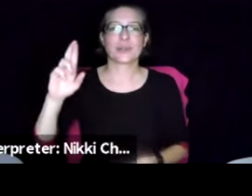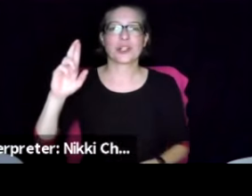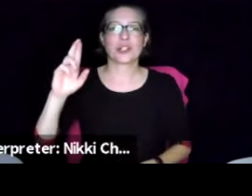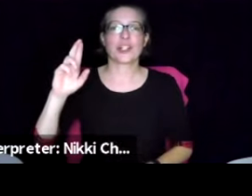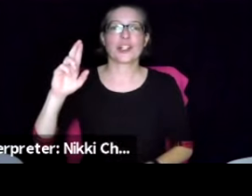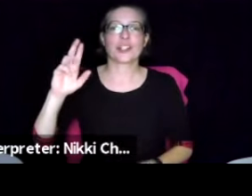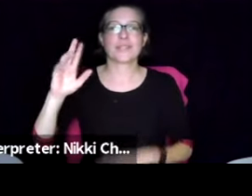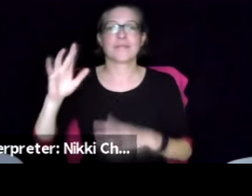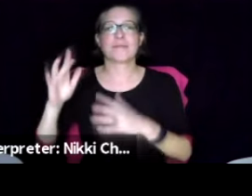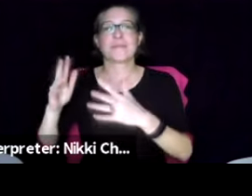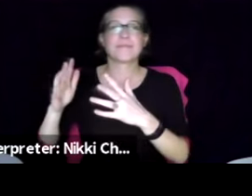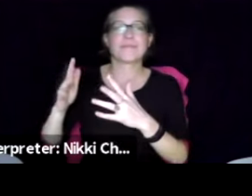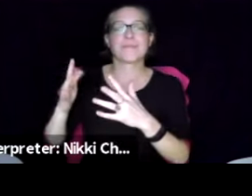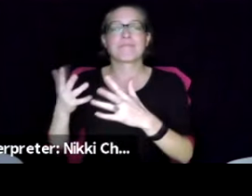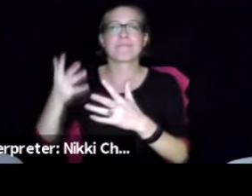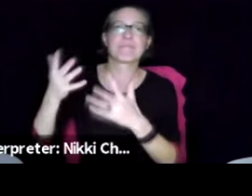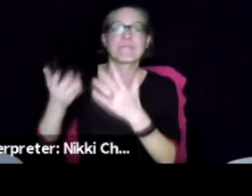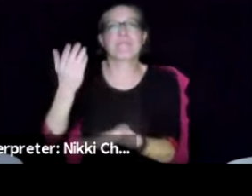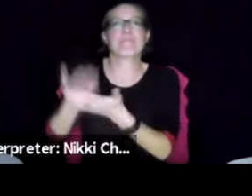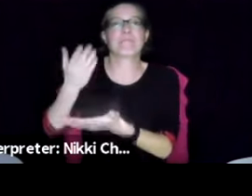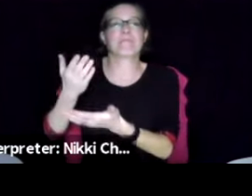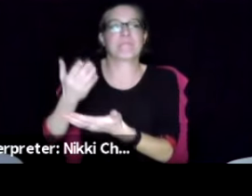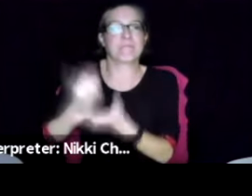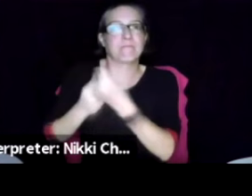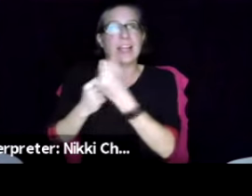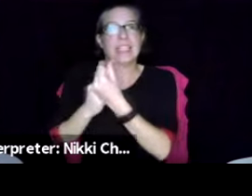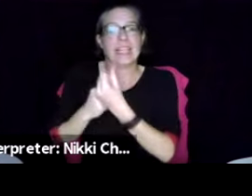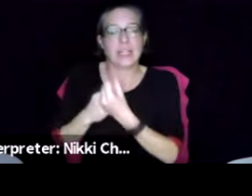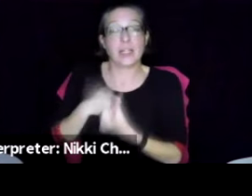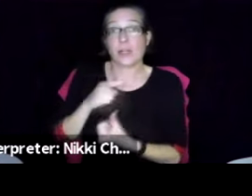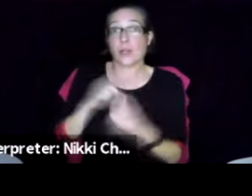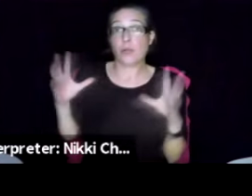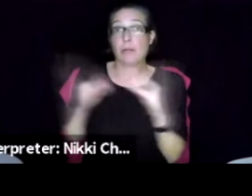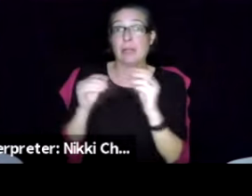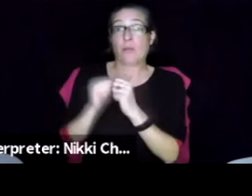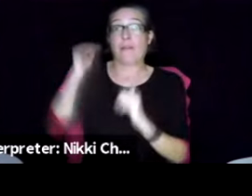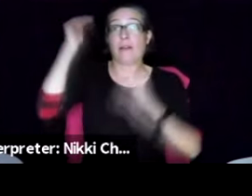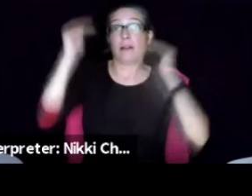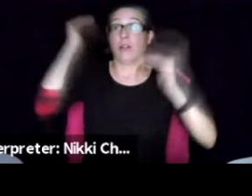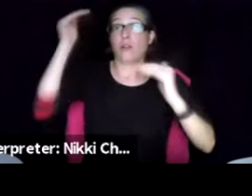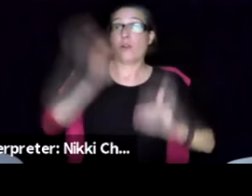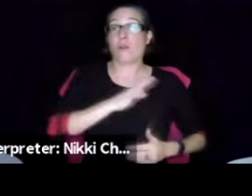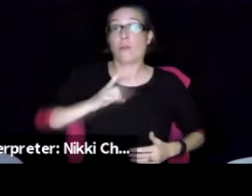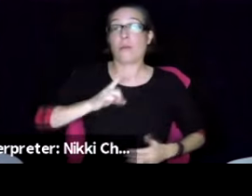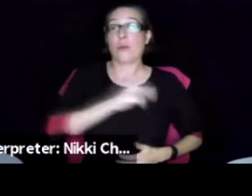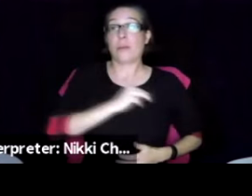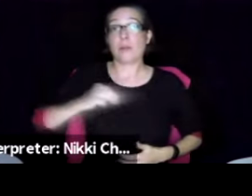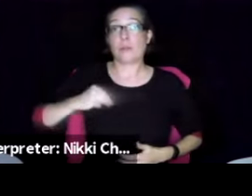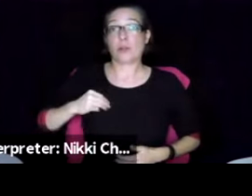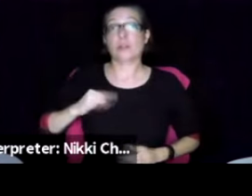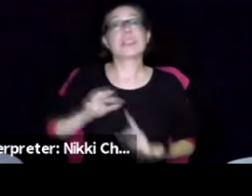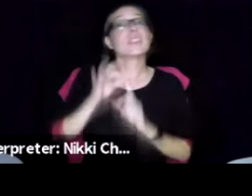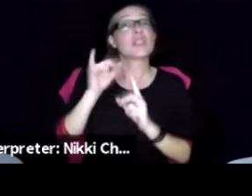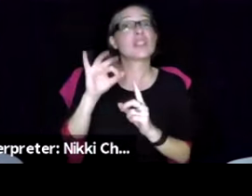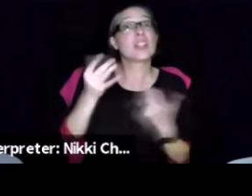whenever we would meet with our adult board members, and especially once we to a point where we had data to share, our